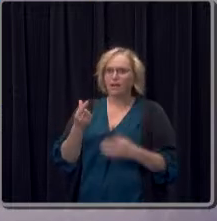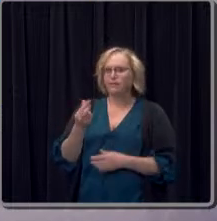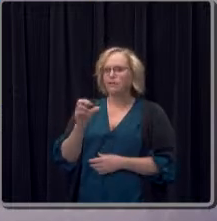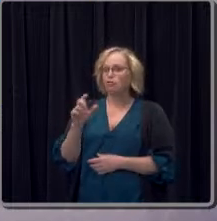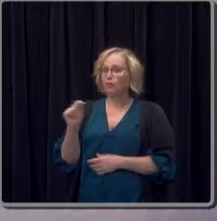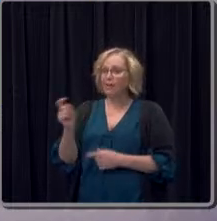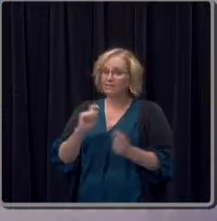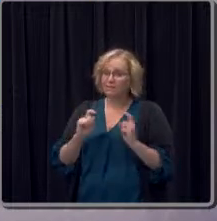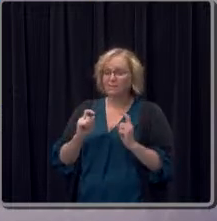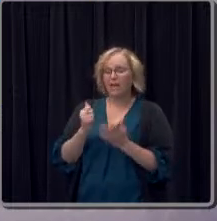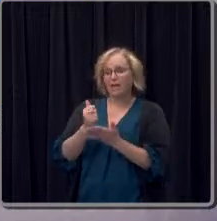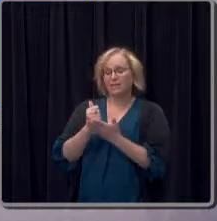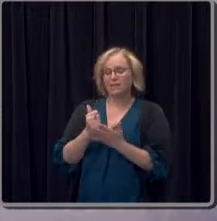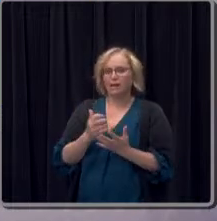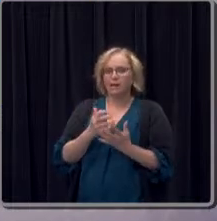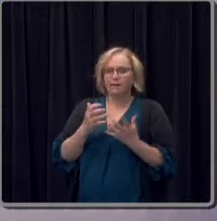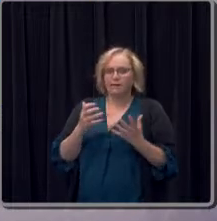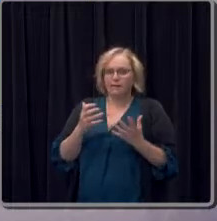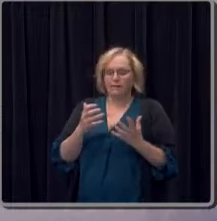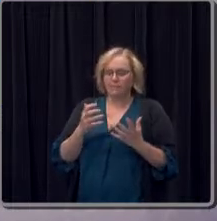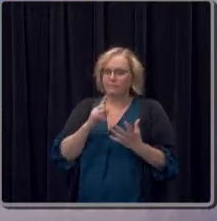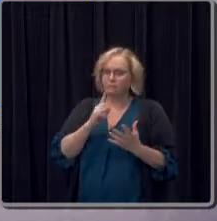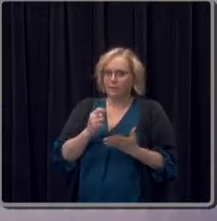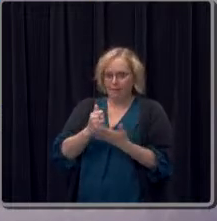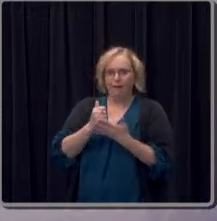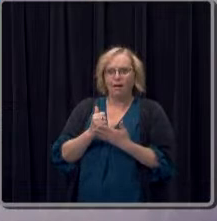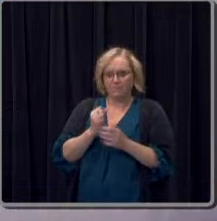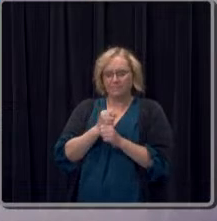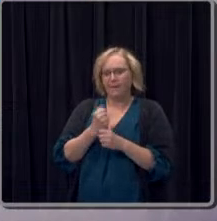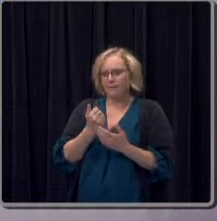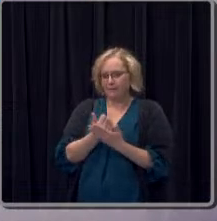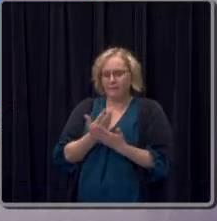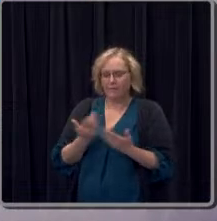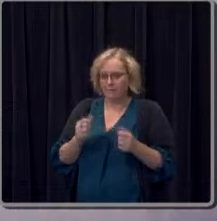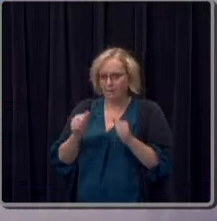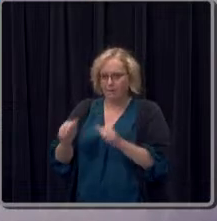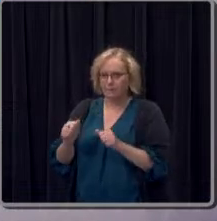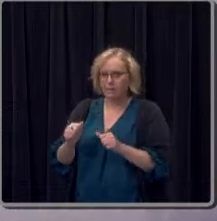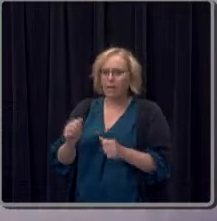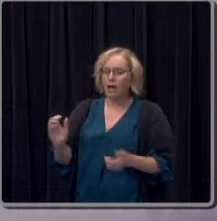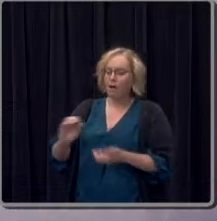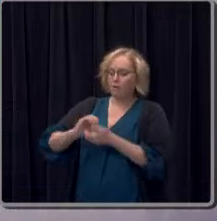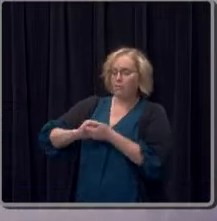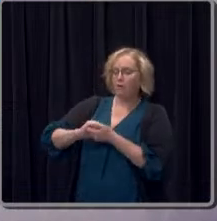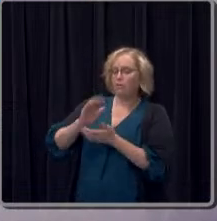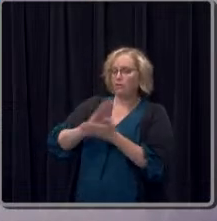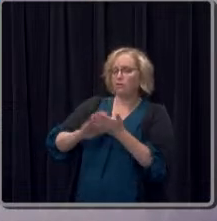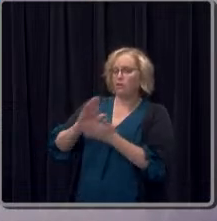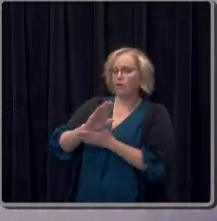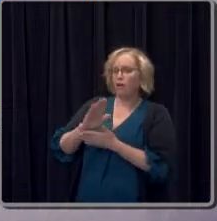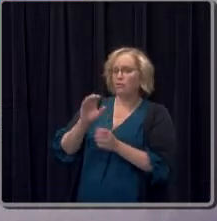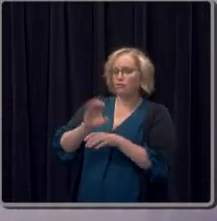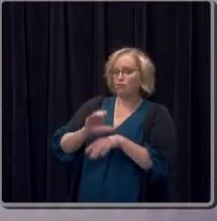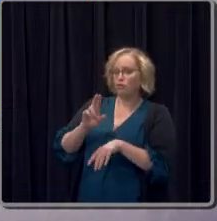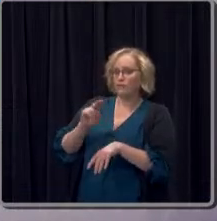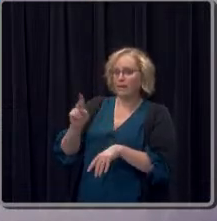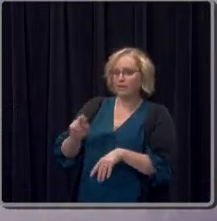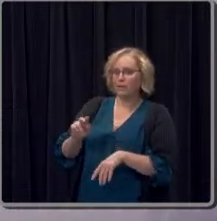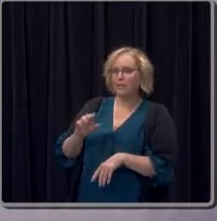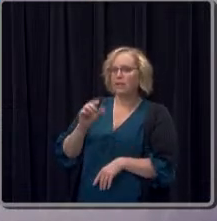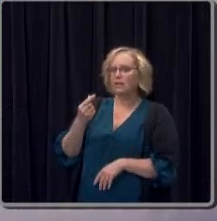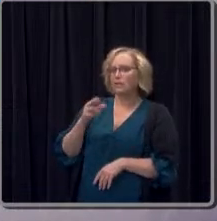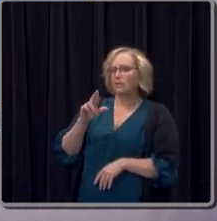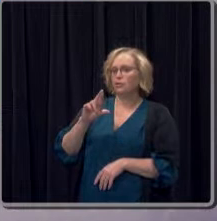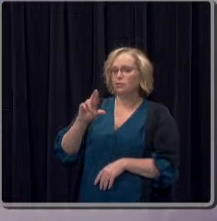really helped us make a lot of things possible. One of our partners, College Church of the Nazarene, Grace Church, Olathe Campus, Junk Drawer,